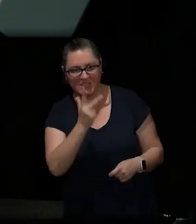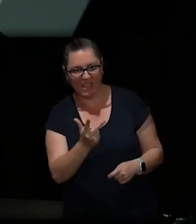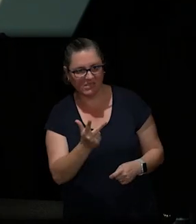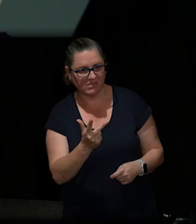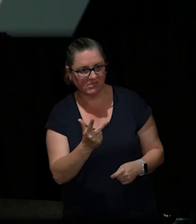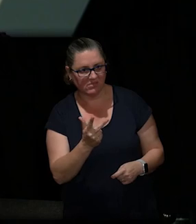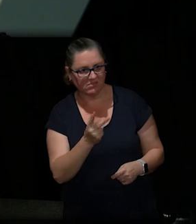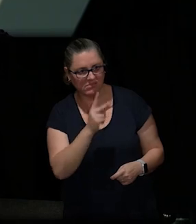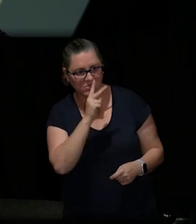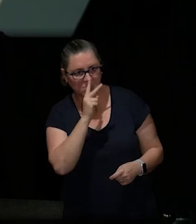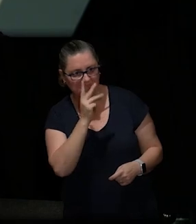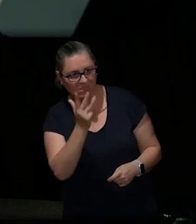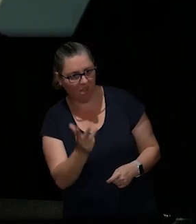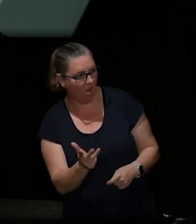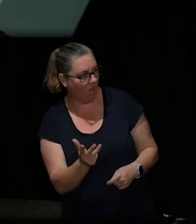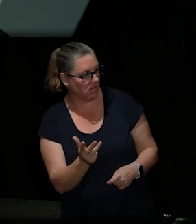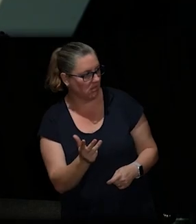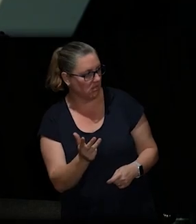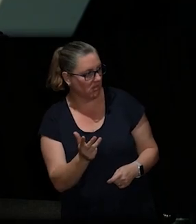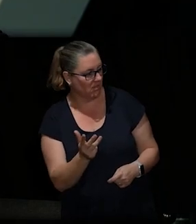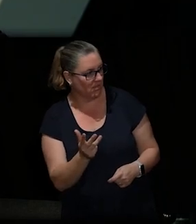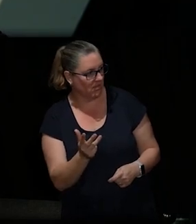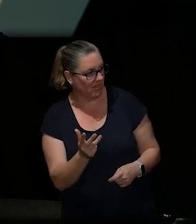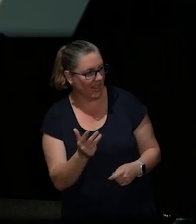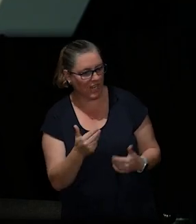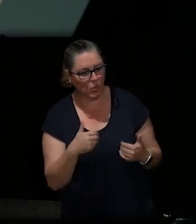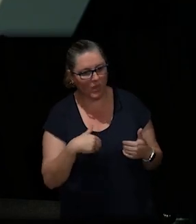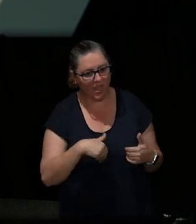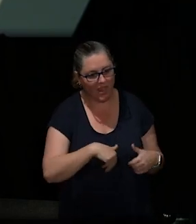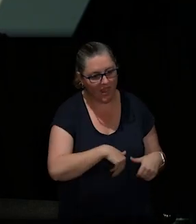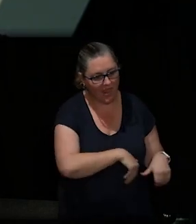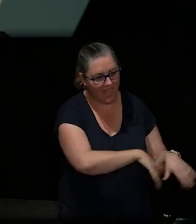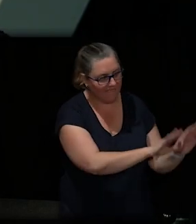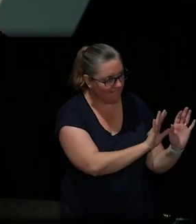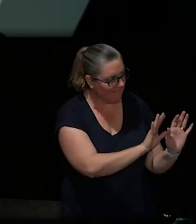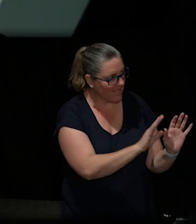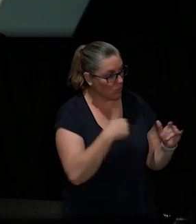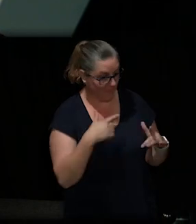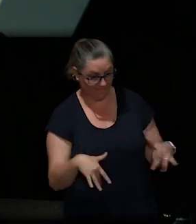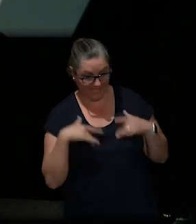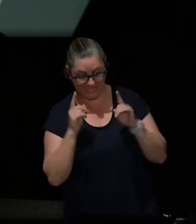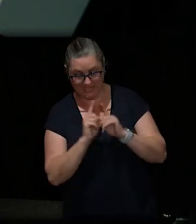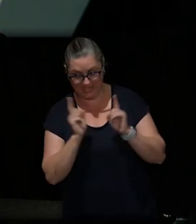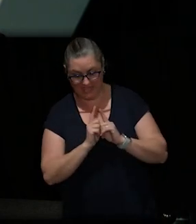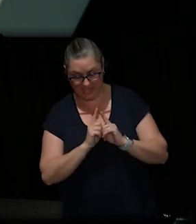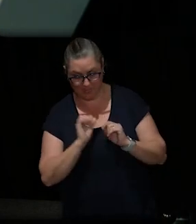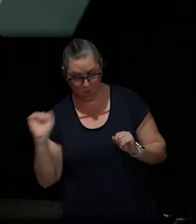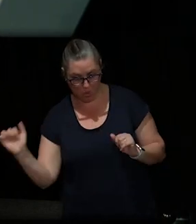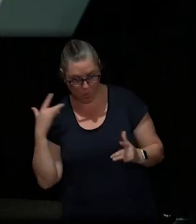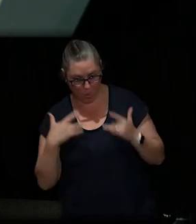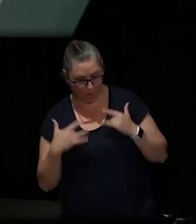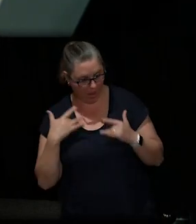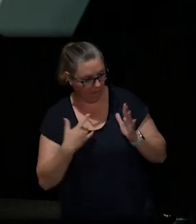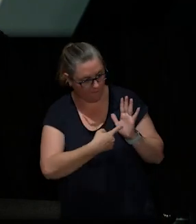29, mm-hmm. and you're walking away. Do you feel like you're going to spend the rest of your life trying to